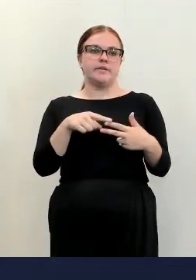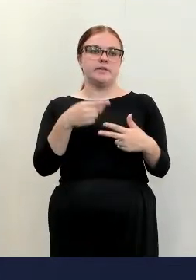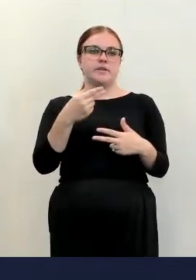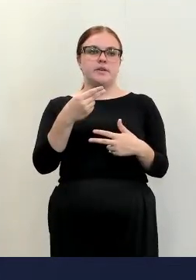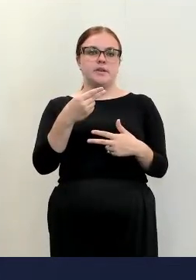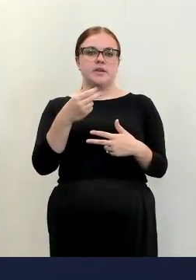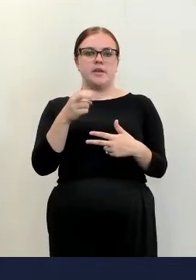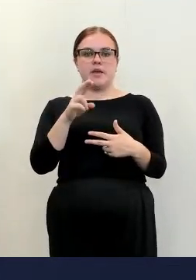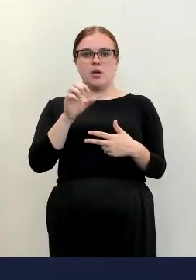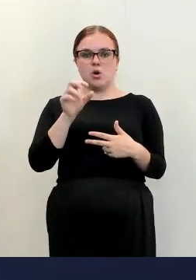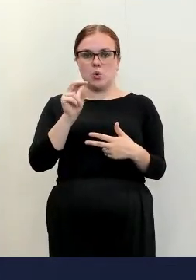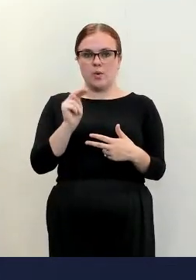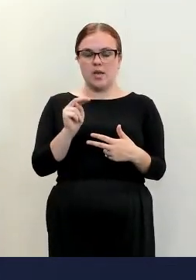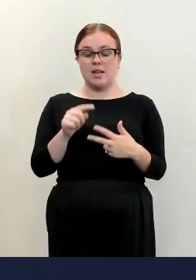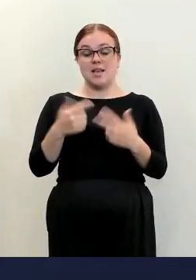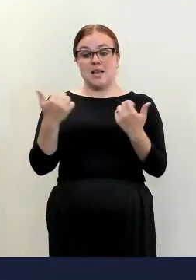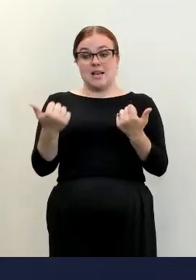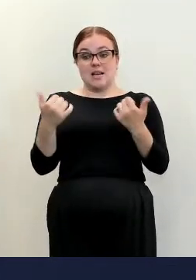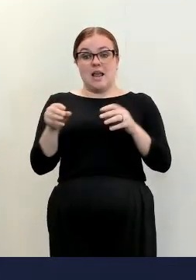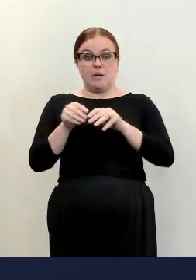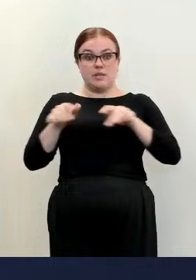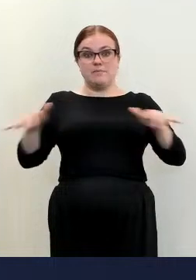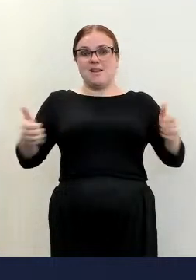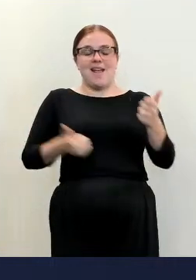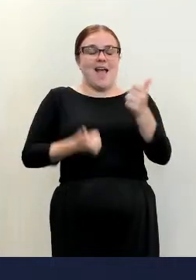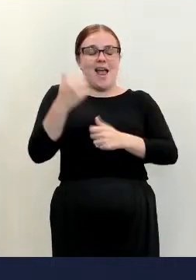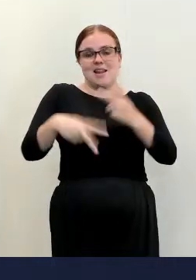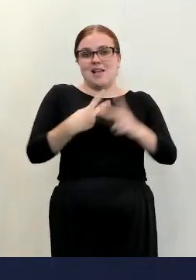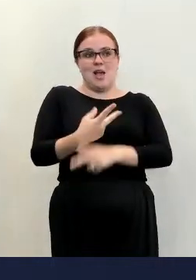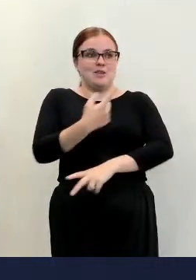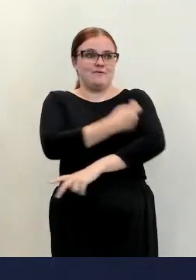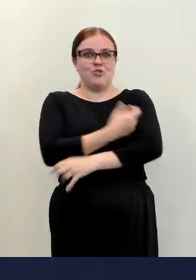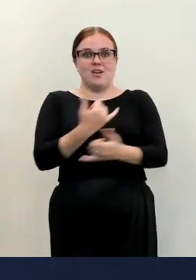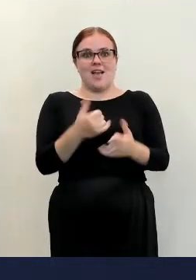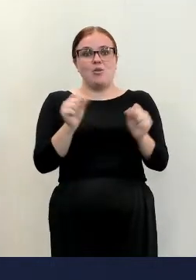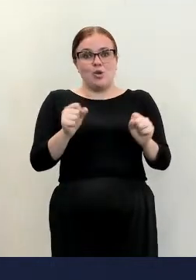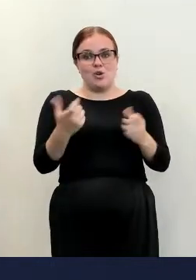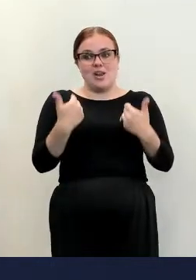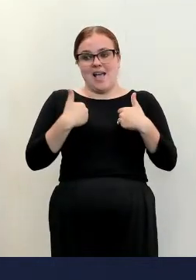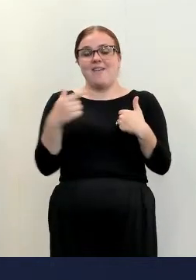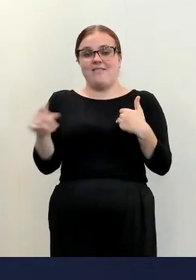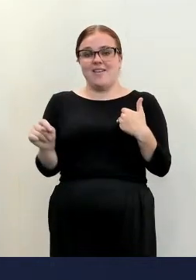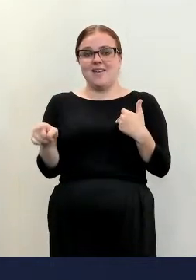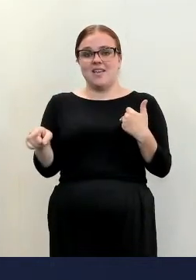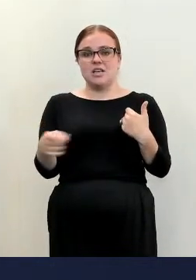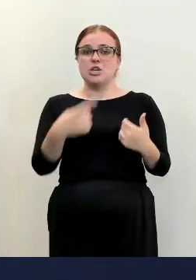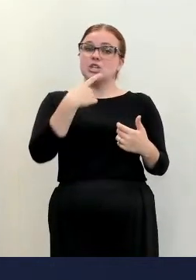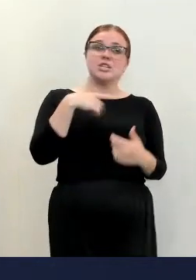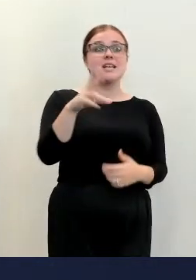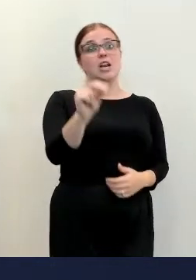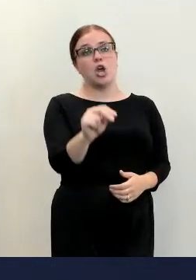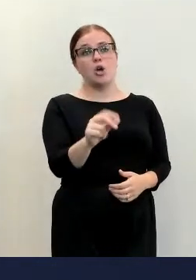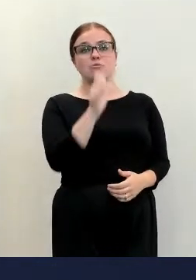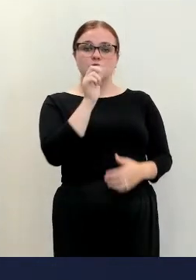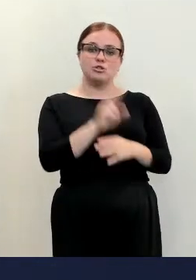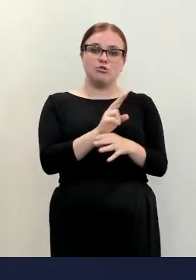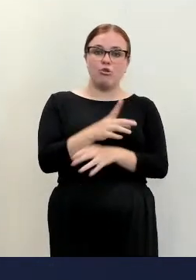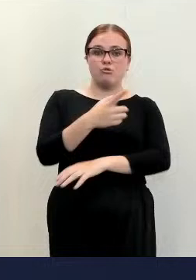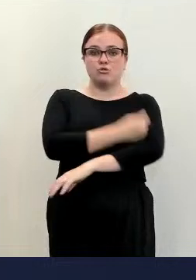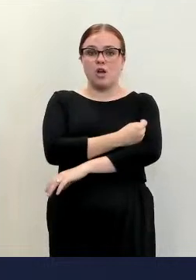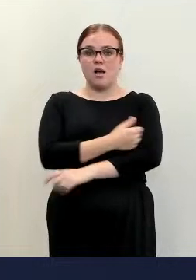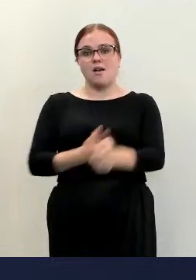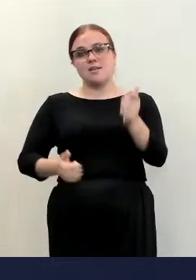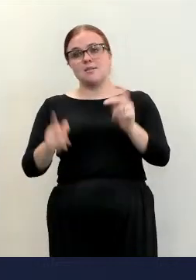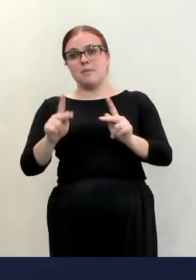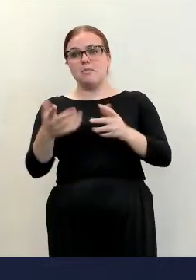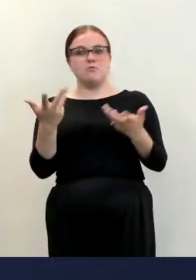Now it's expanded because it's pretty much any damn drug that's out there. So I would love to be able to say, just say no, don't use drugs, and people